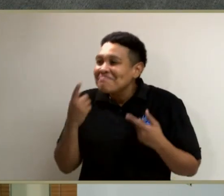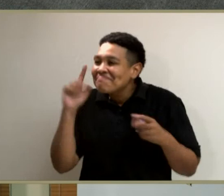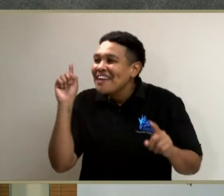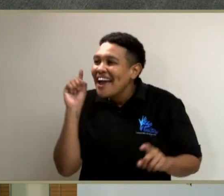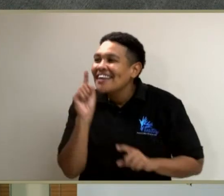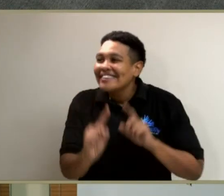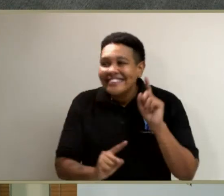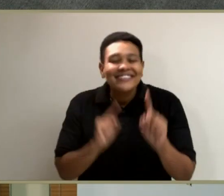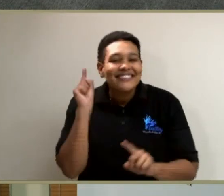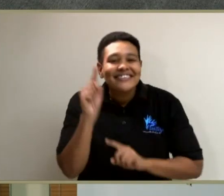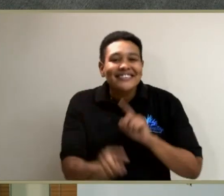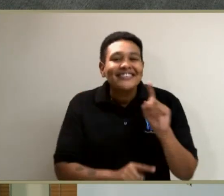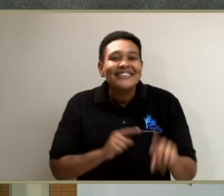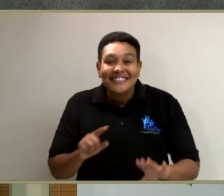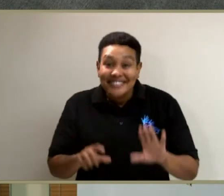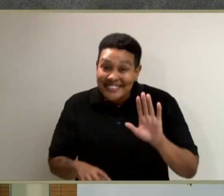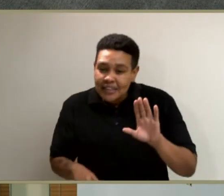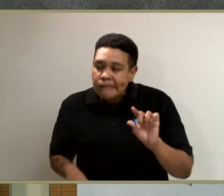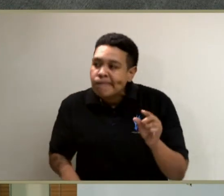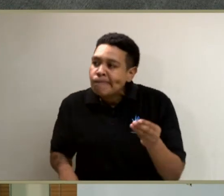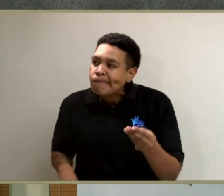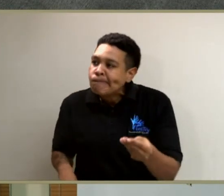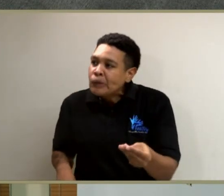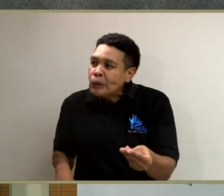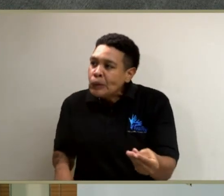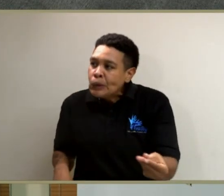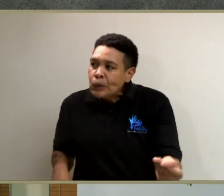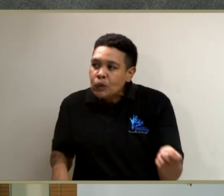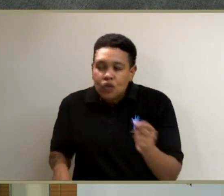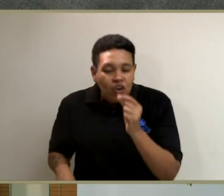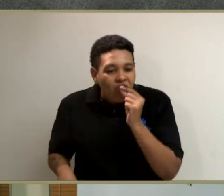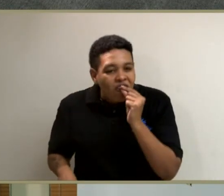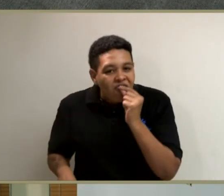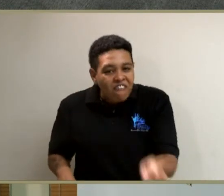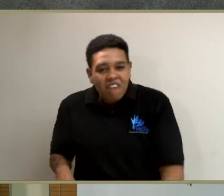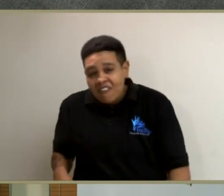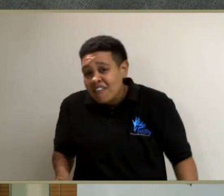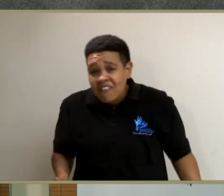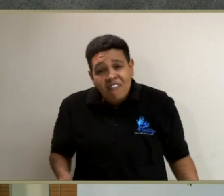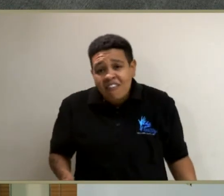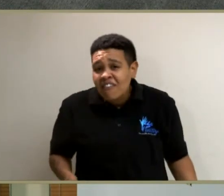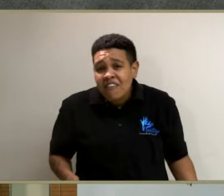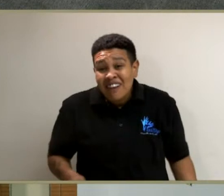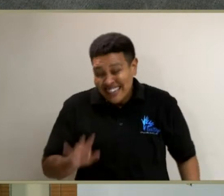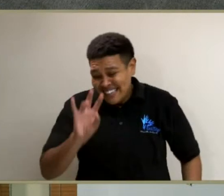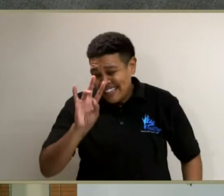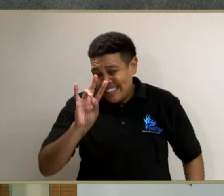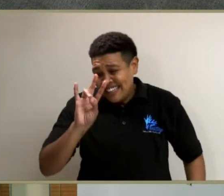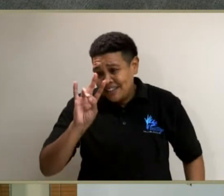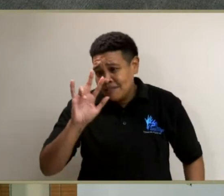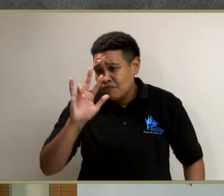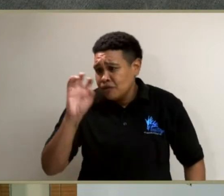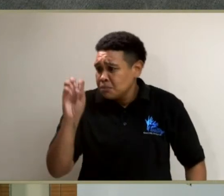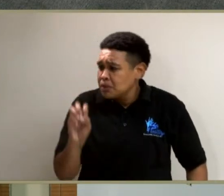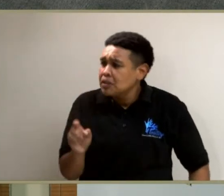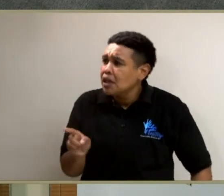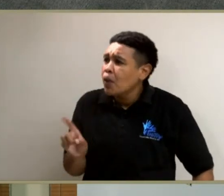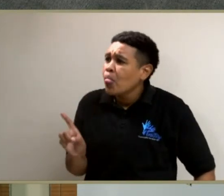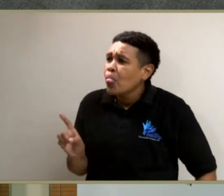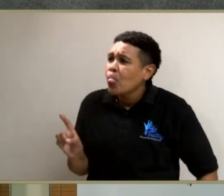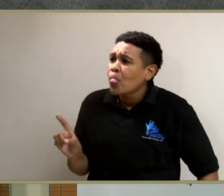vaccination. This is a very, very low rate of vaccination, especially at this time. 73% of the